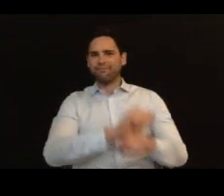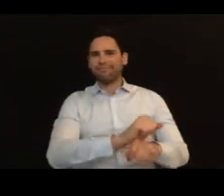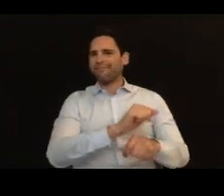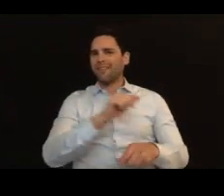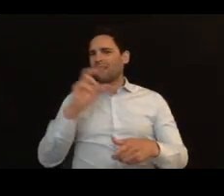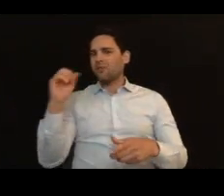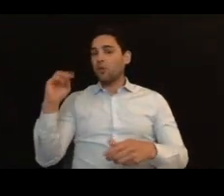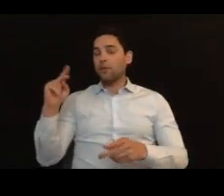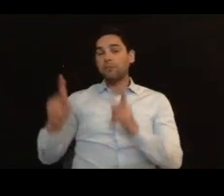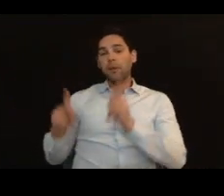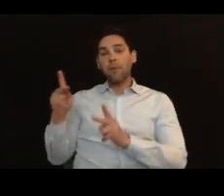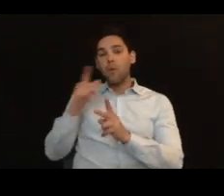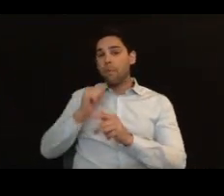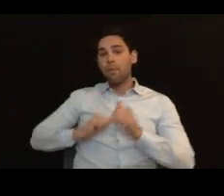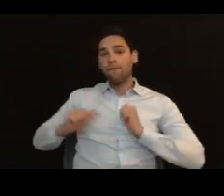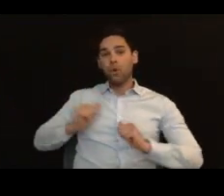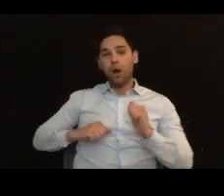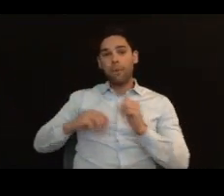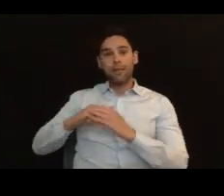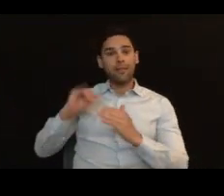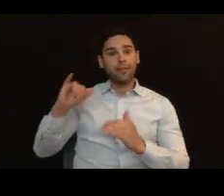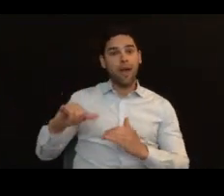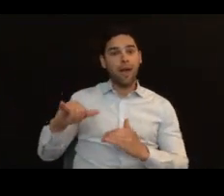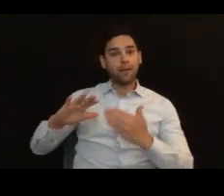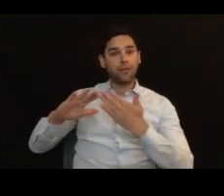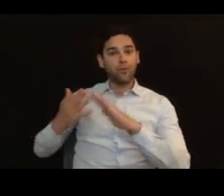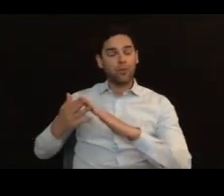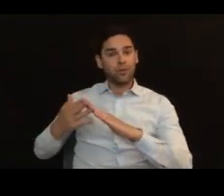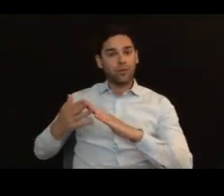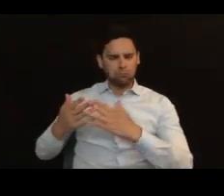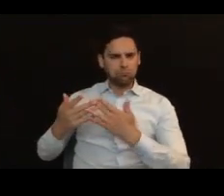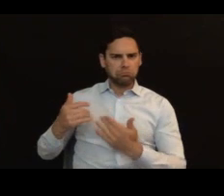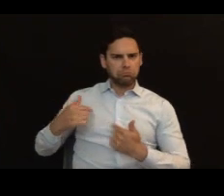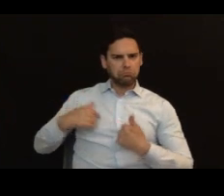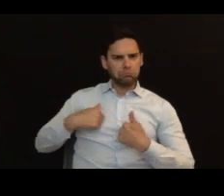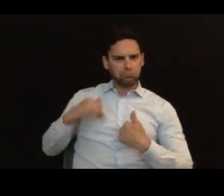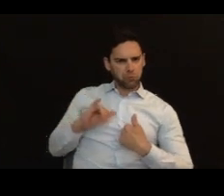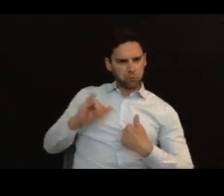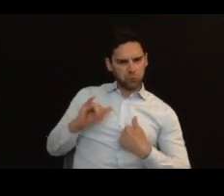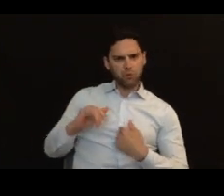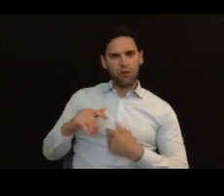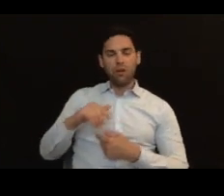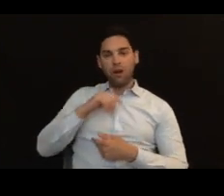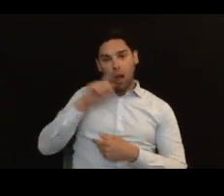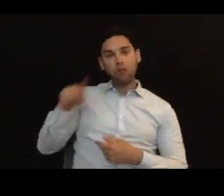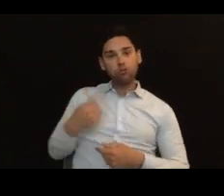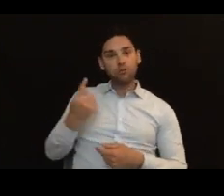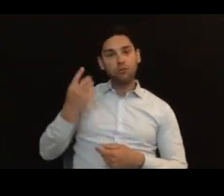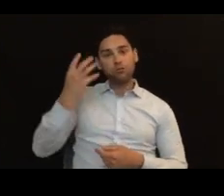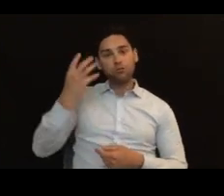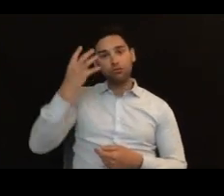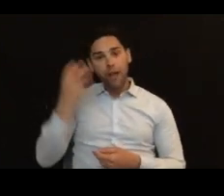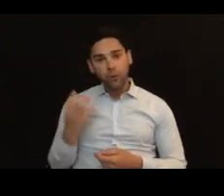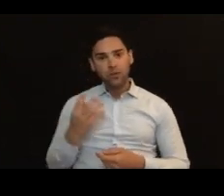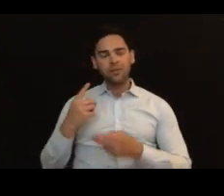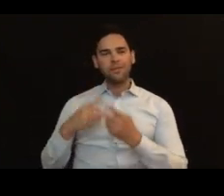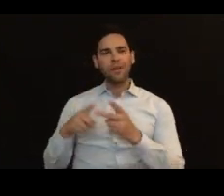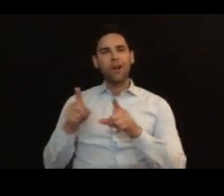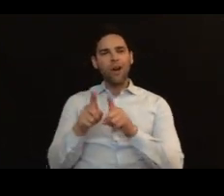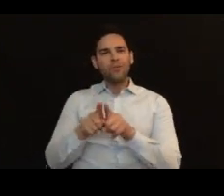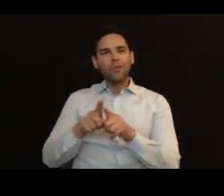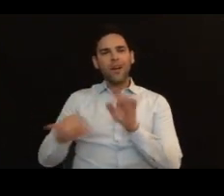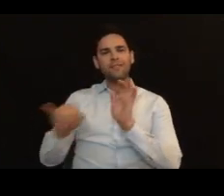community, myself included, are not only drag queens, but also identify as queer in